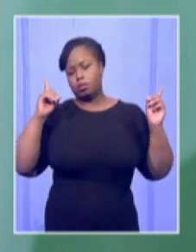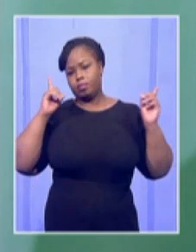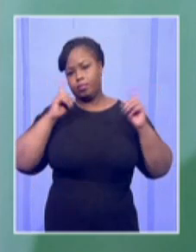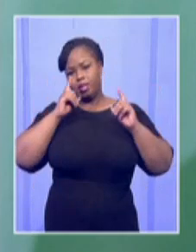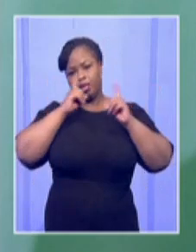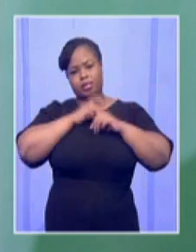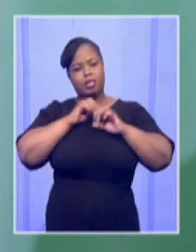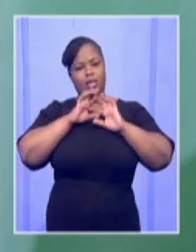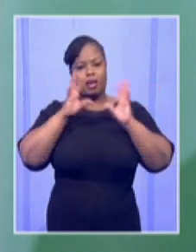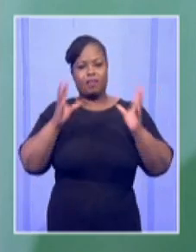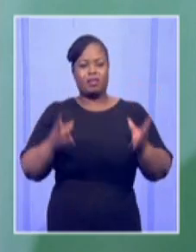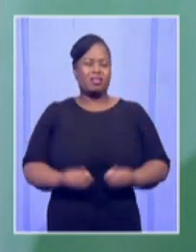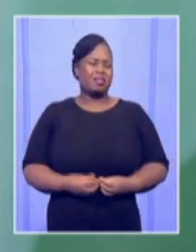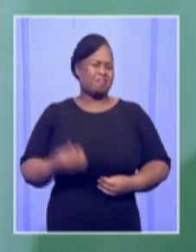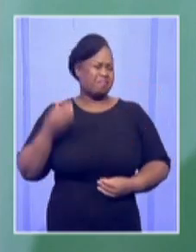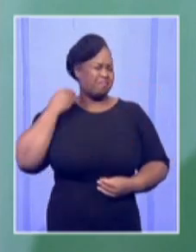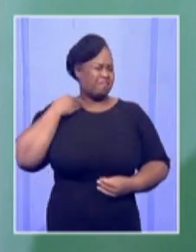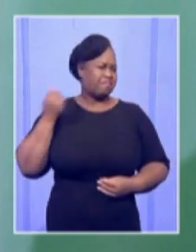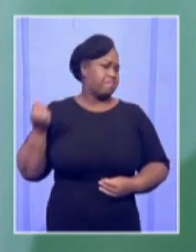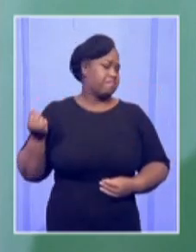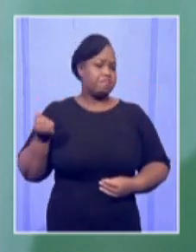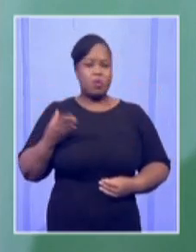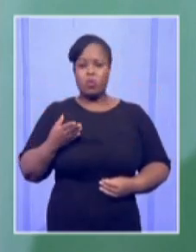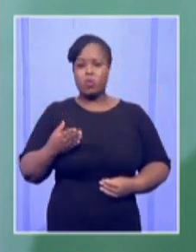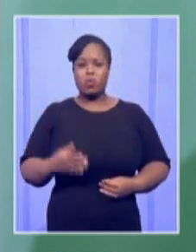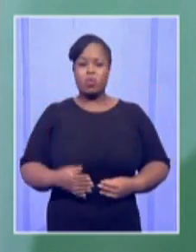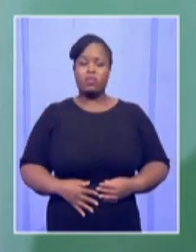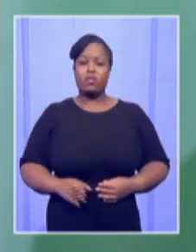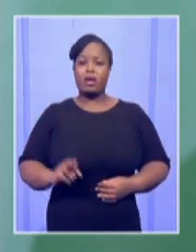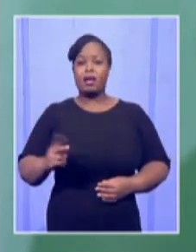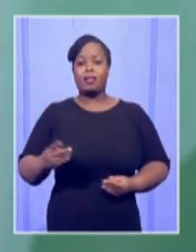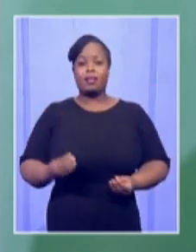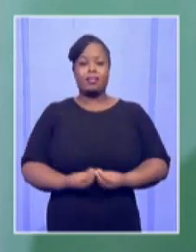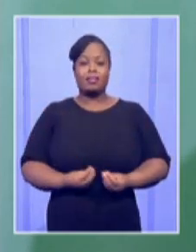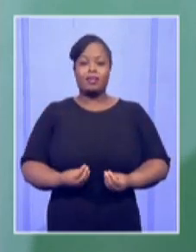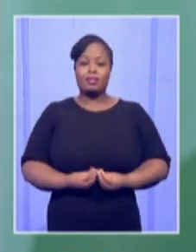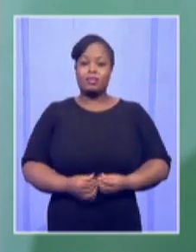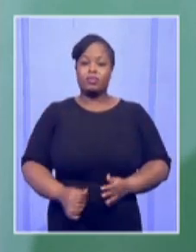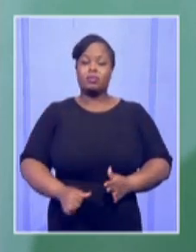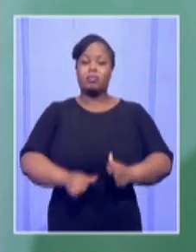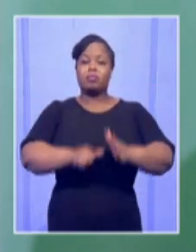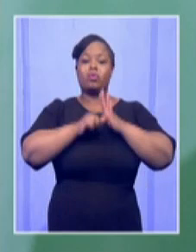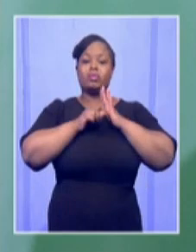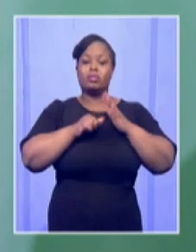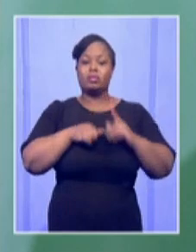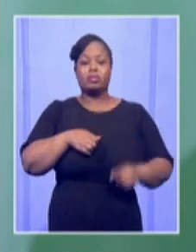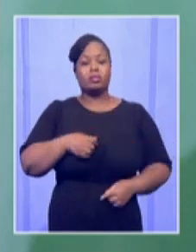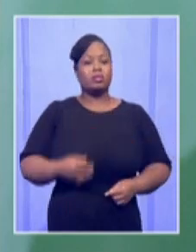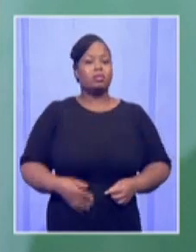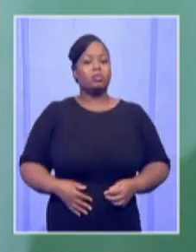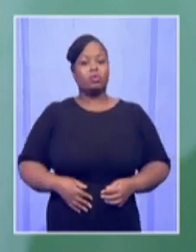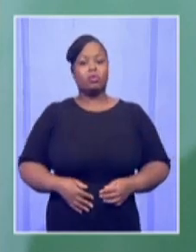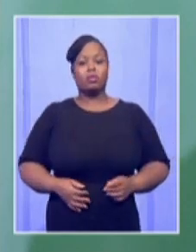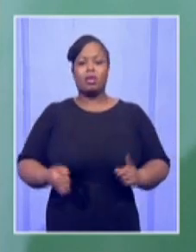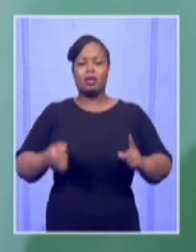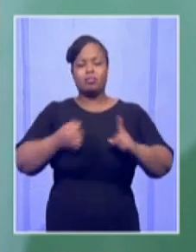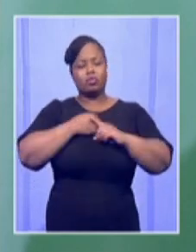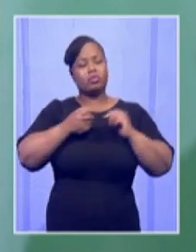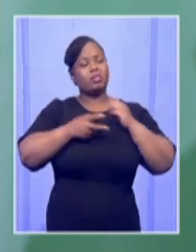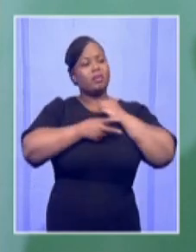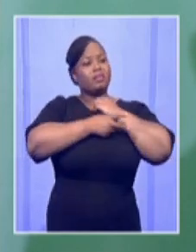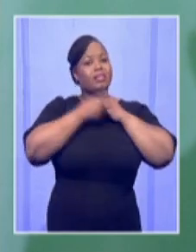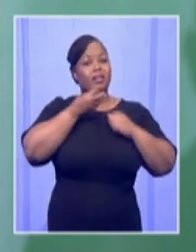The overpricing of items, essential items, the abuse of emergency, and the looting of